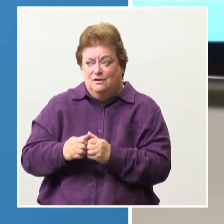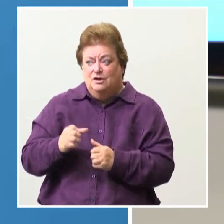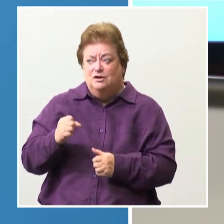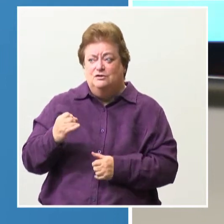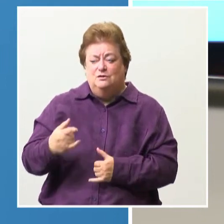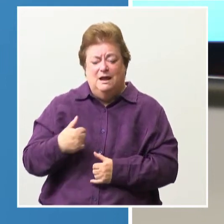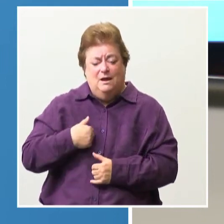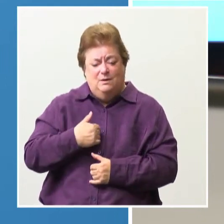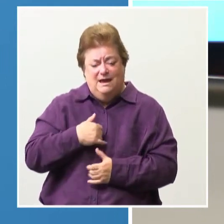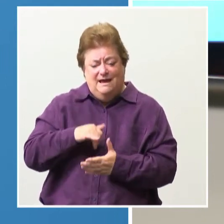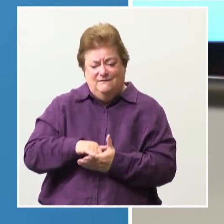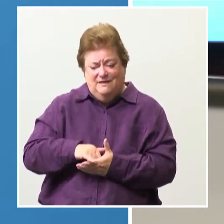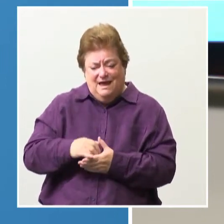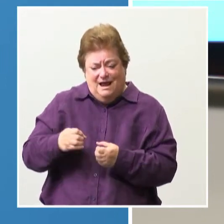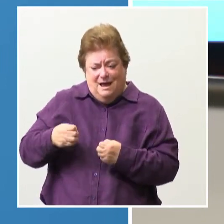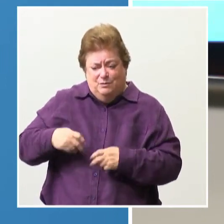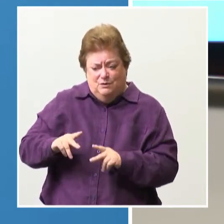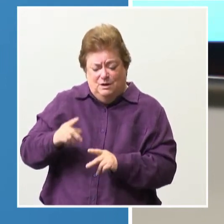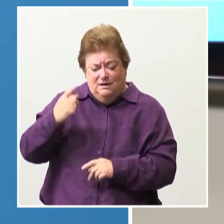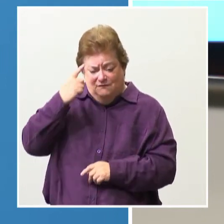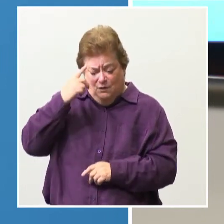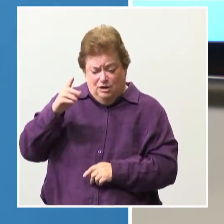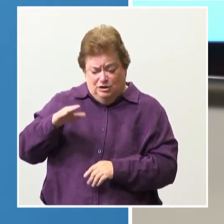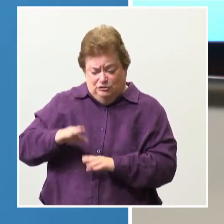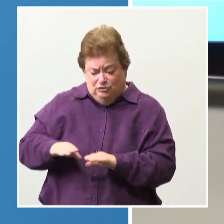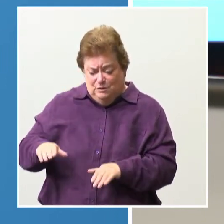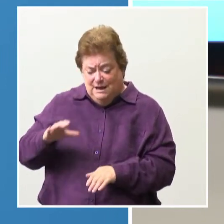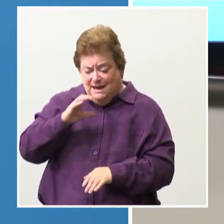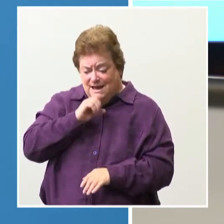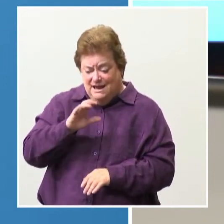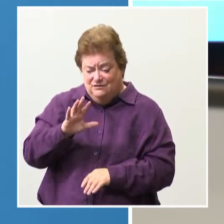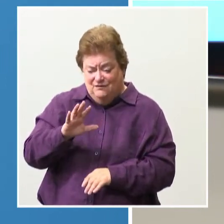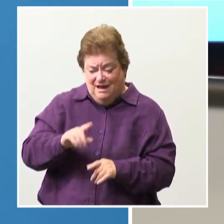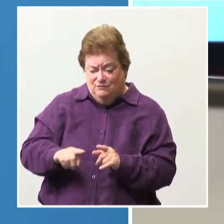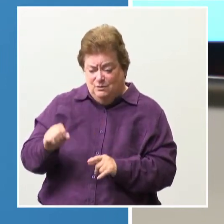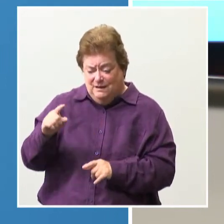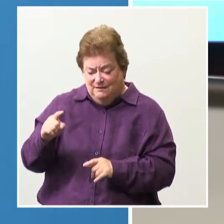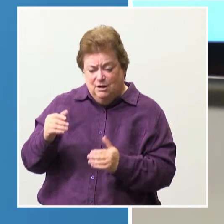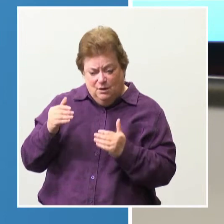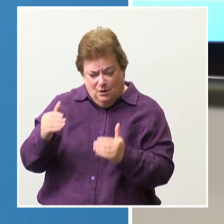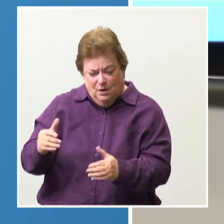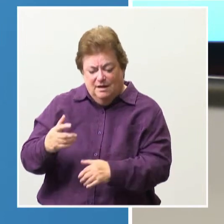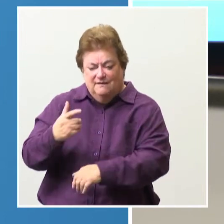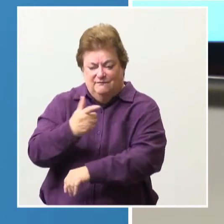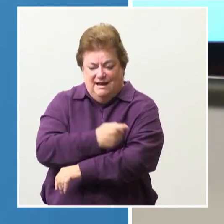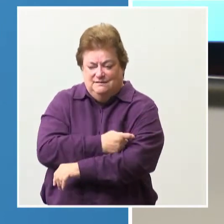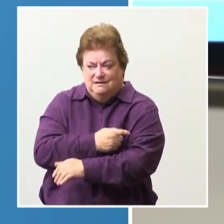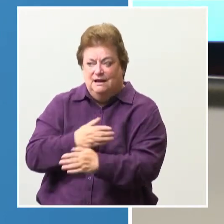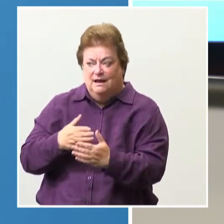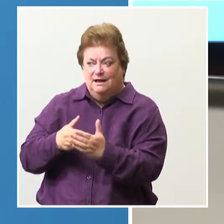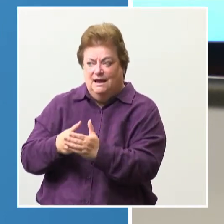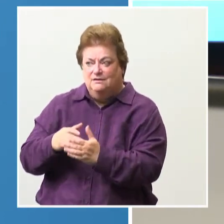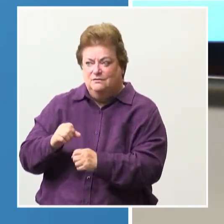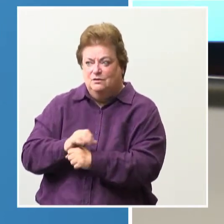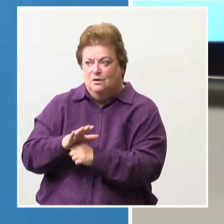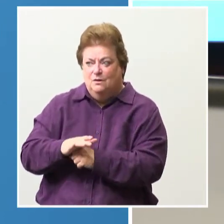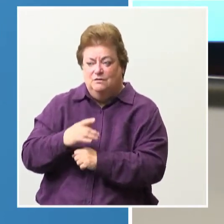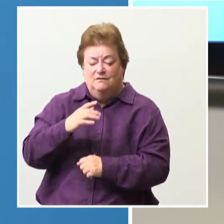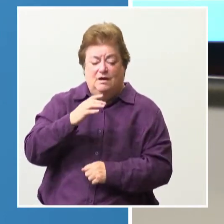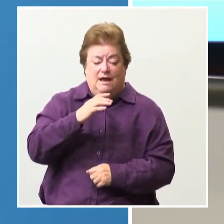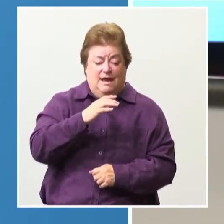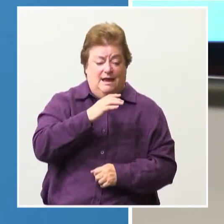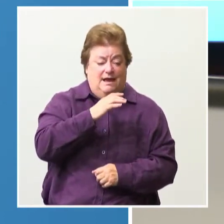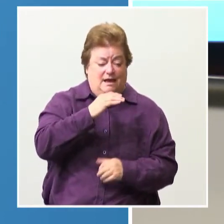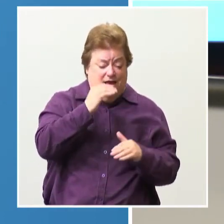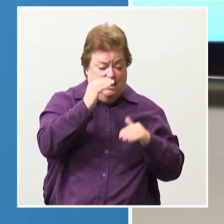of opportunity for children ages 5 to 11 to be fully vaccinated against COVID-19, for adults